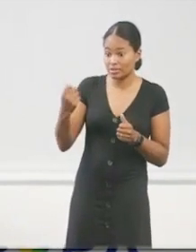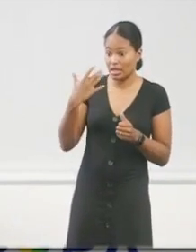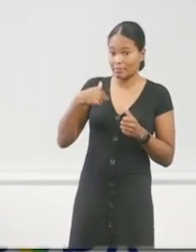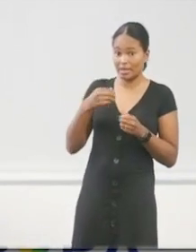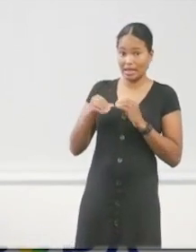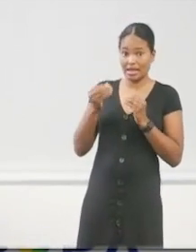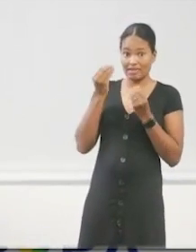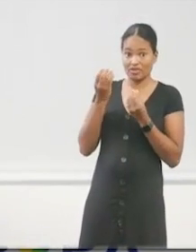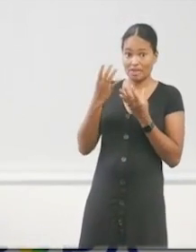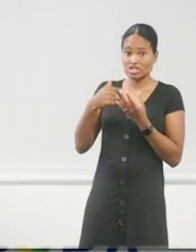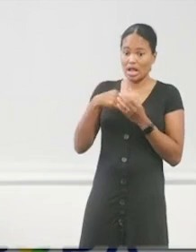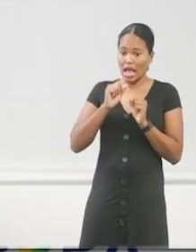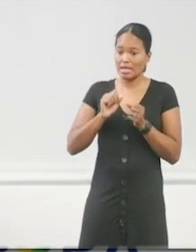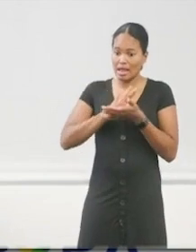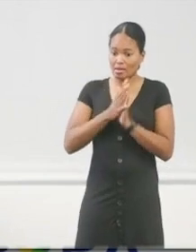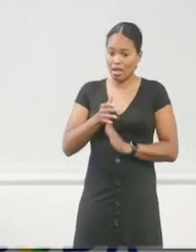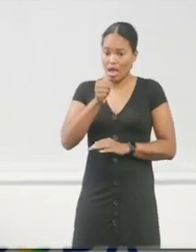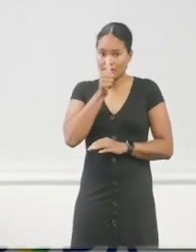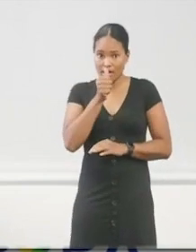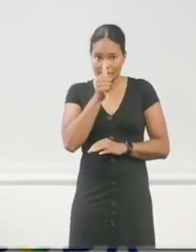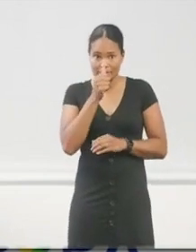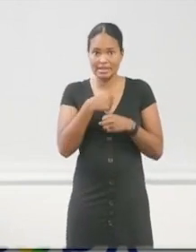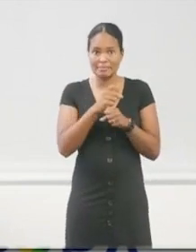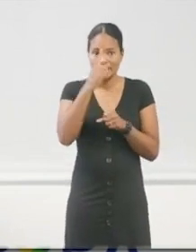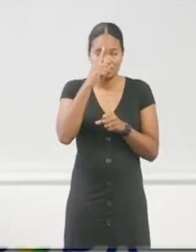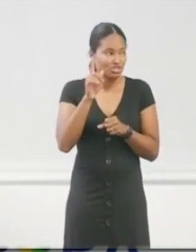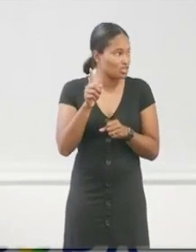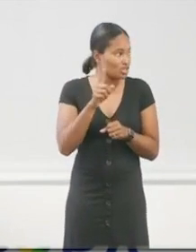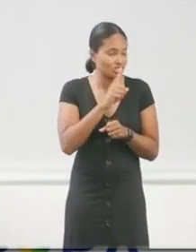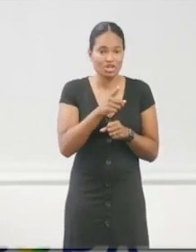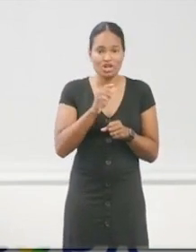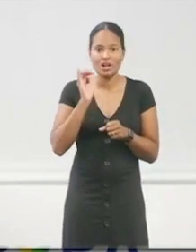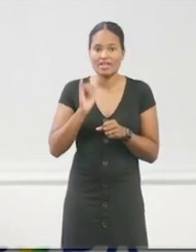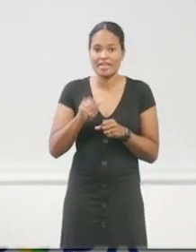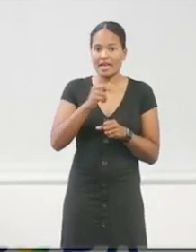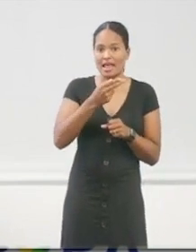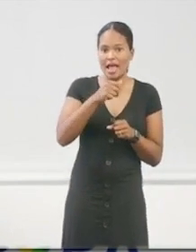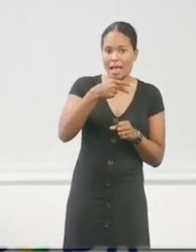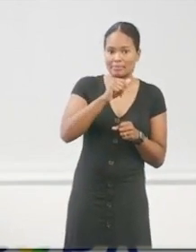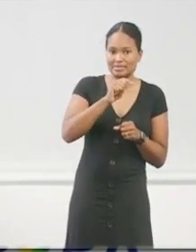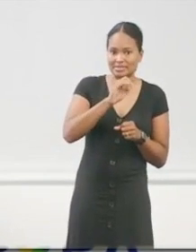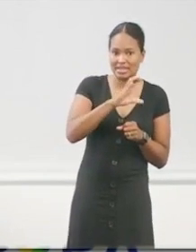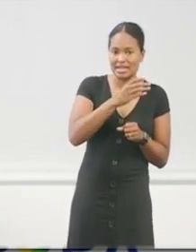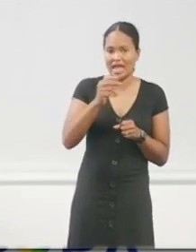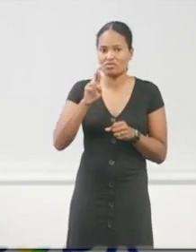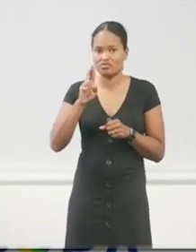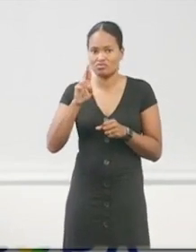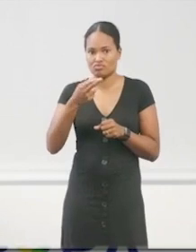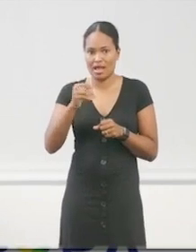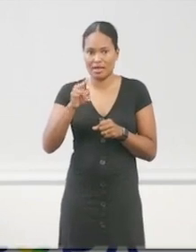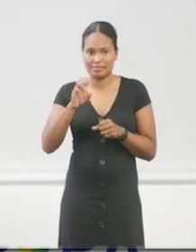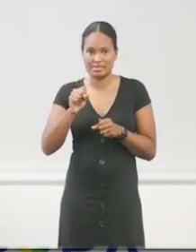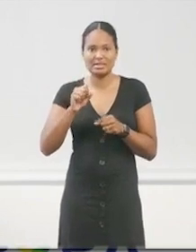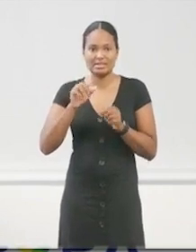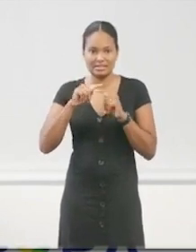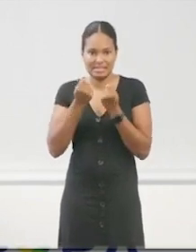can anonymize that information and make sure that the ACTIC and Ryan's team has that information, so they can share those indicators of